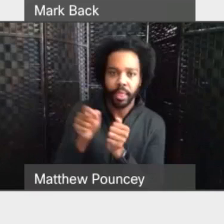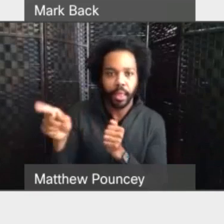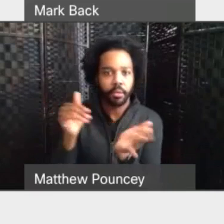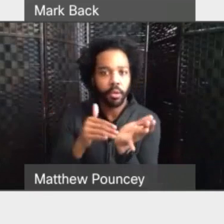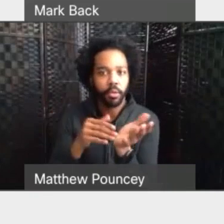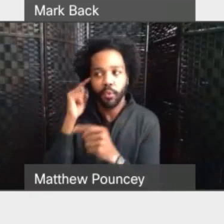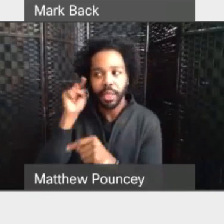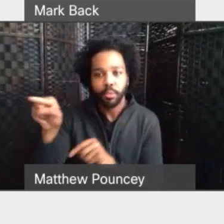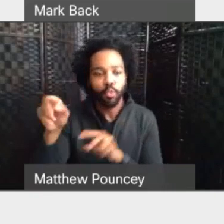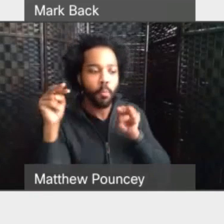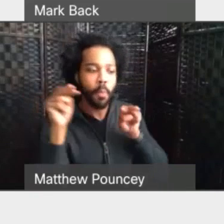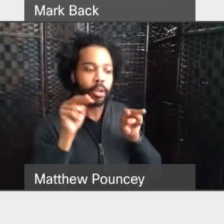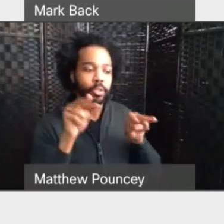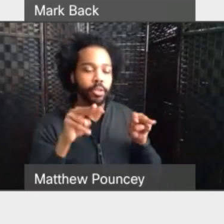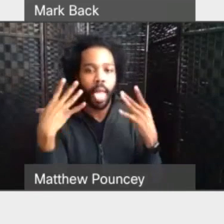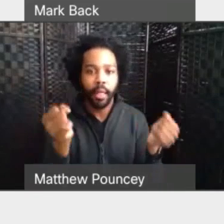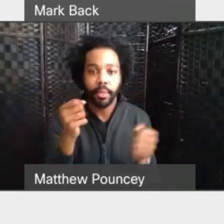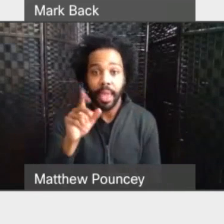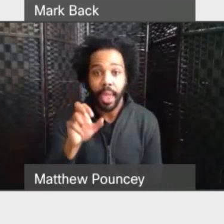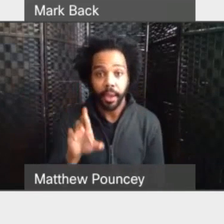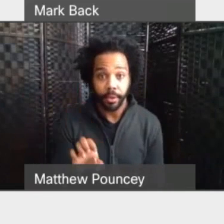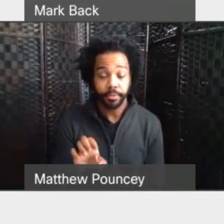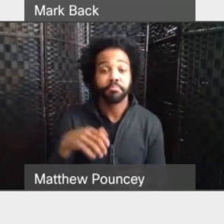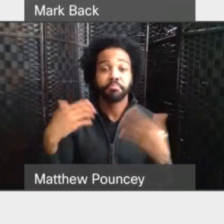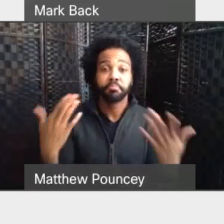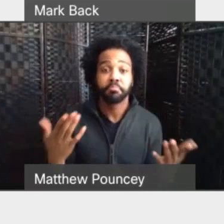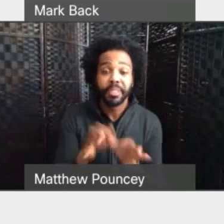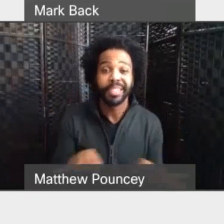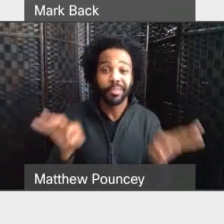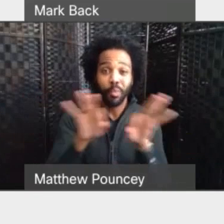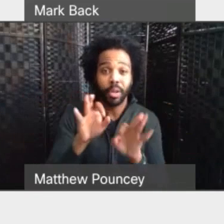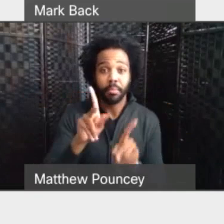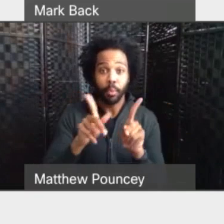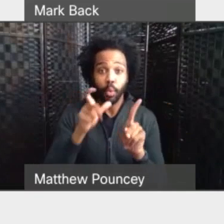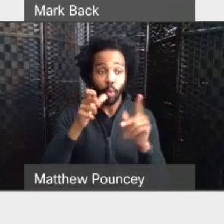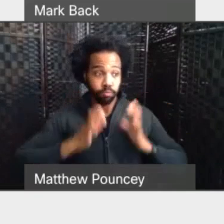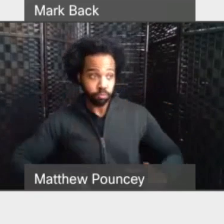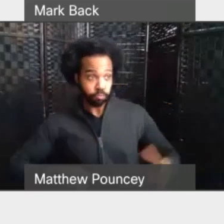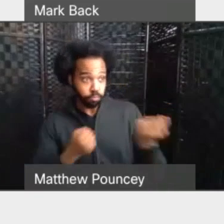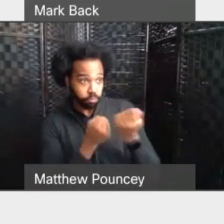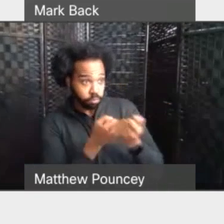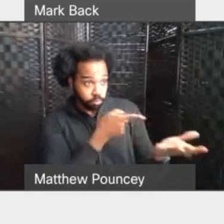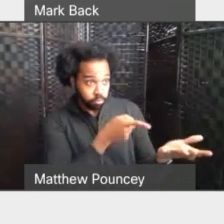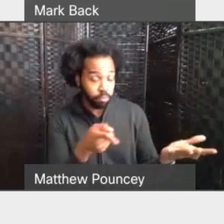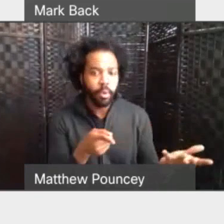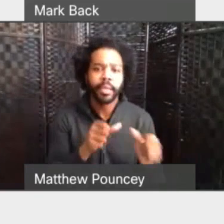condition. It is essential that the people we support continue getting whatever